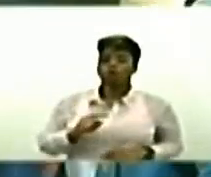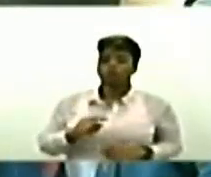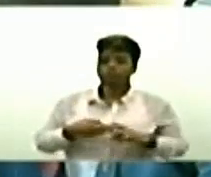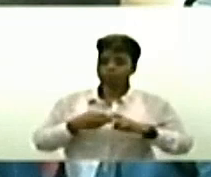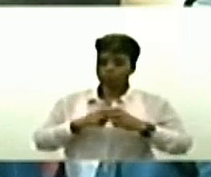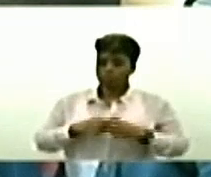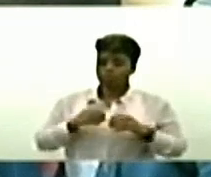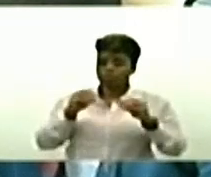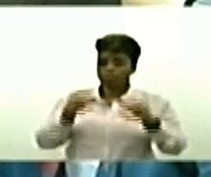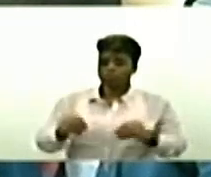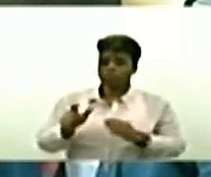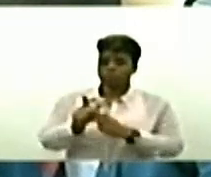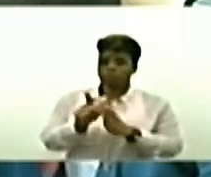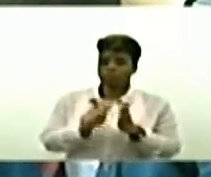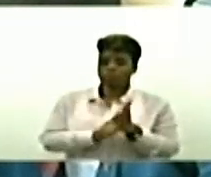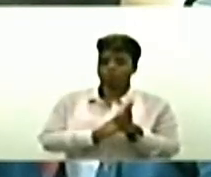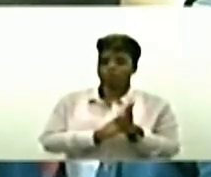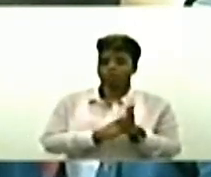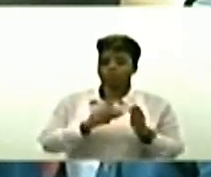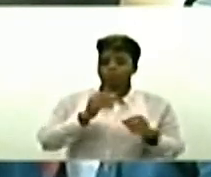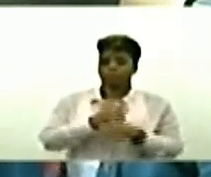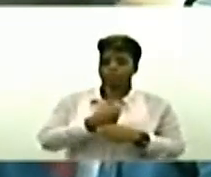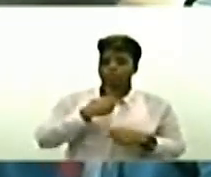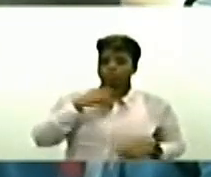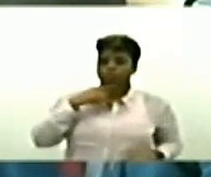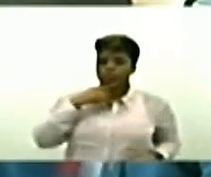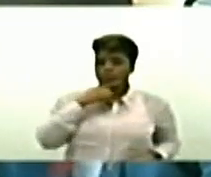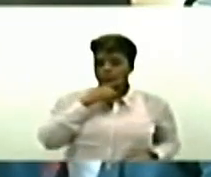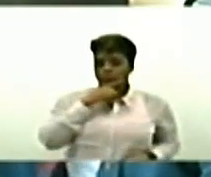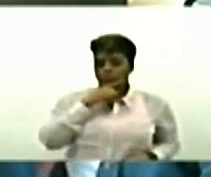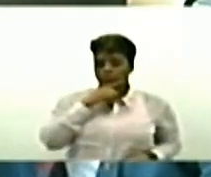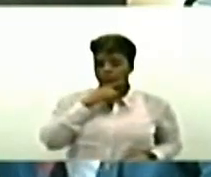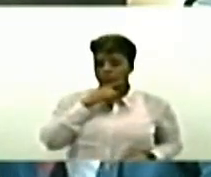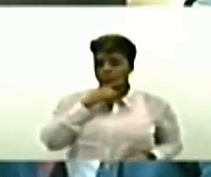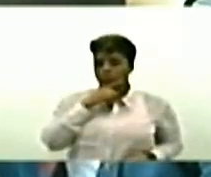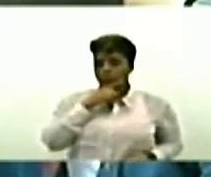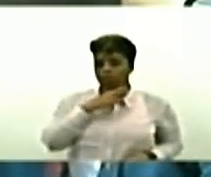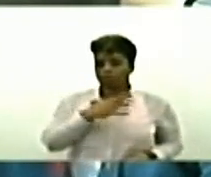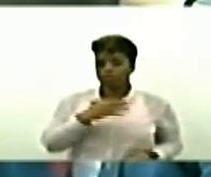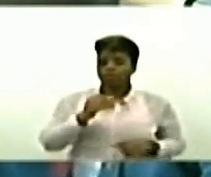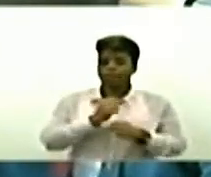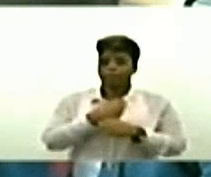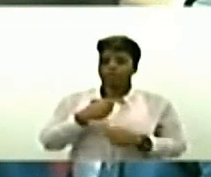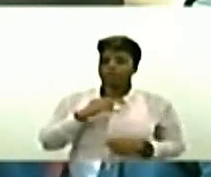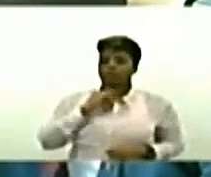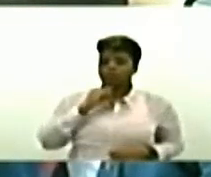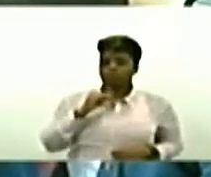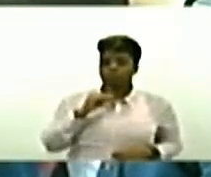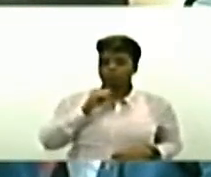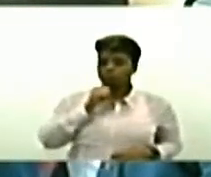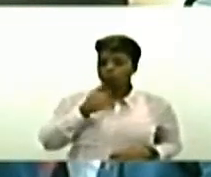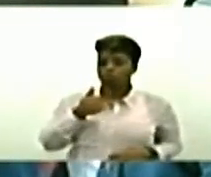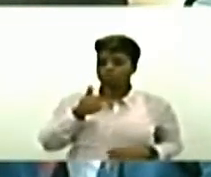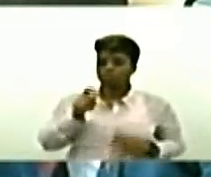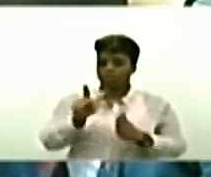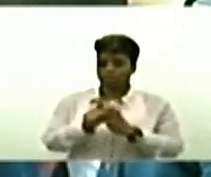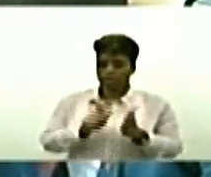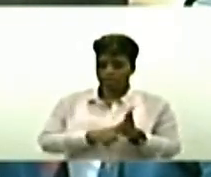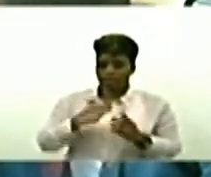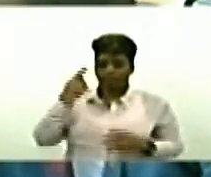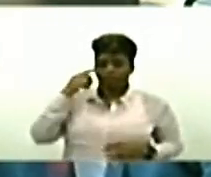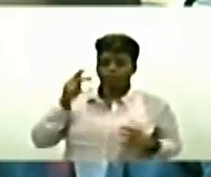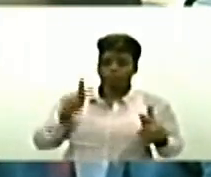into law is to ensure and to make it illegal for persons to